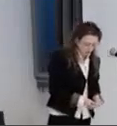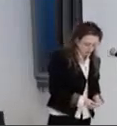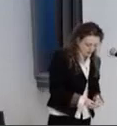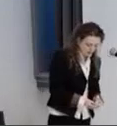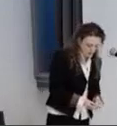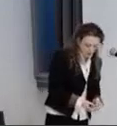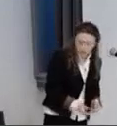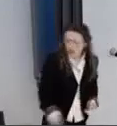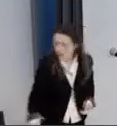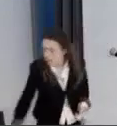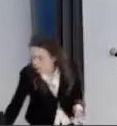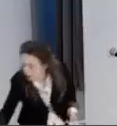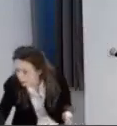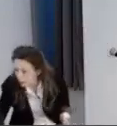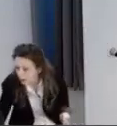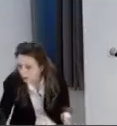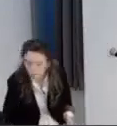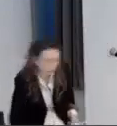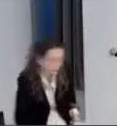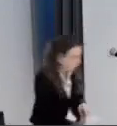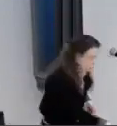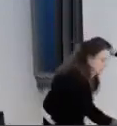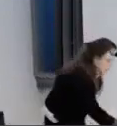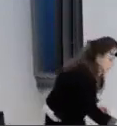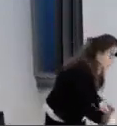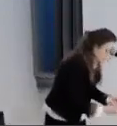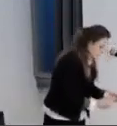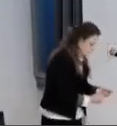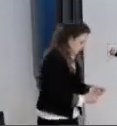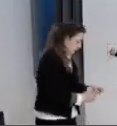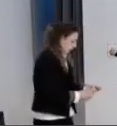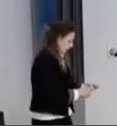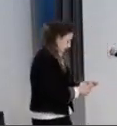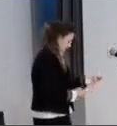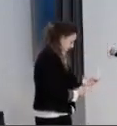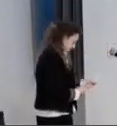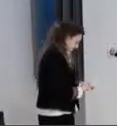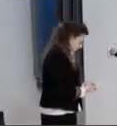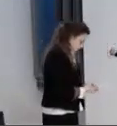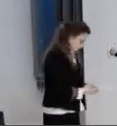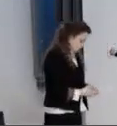perfume design. And in particular, I'm going to show you